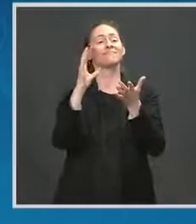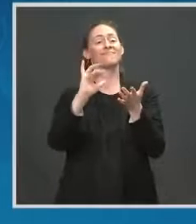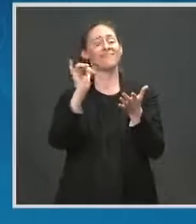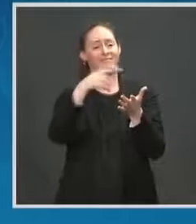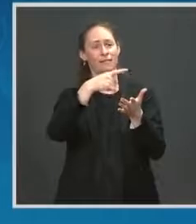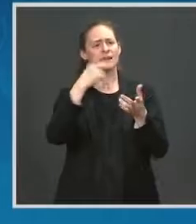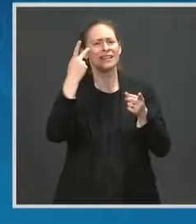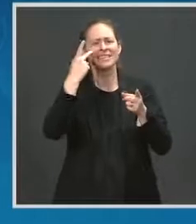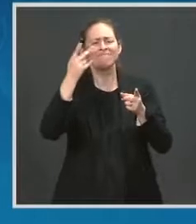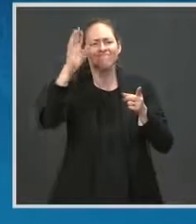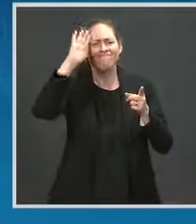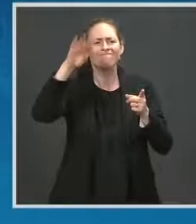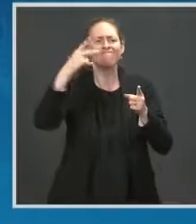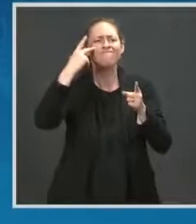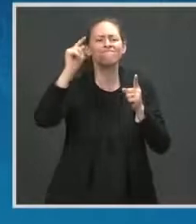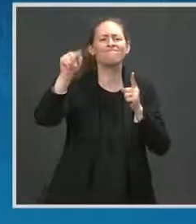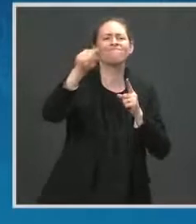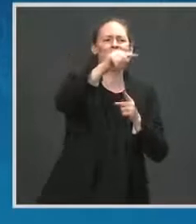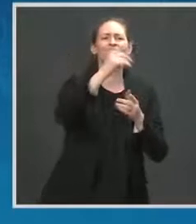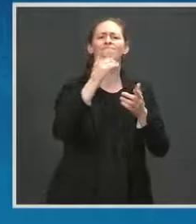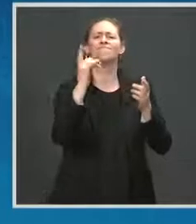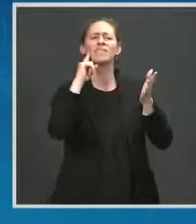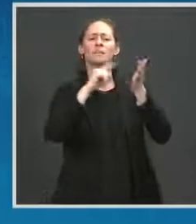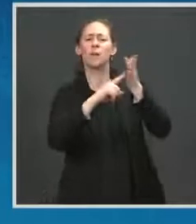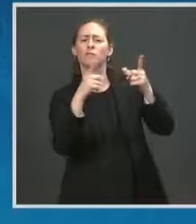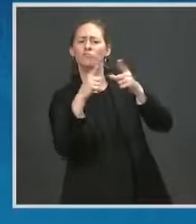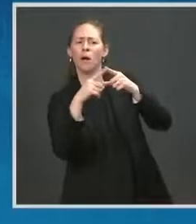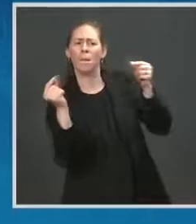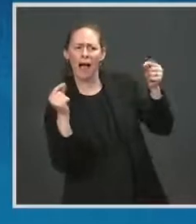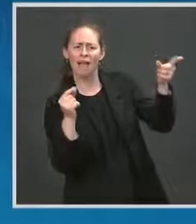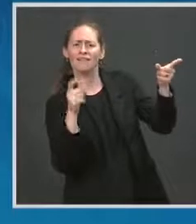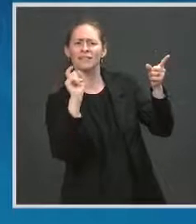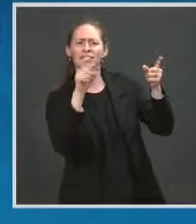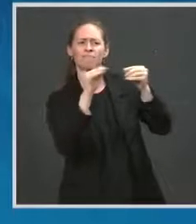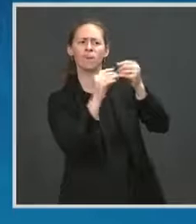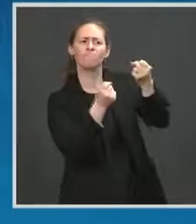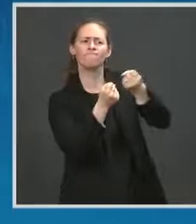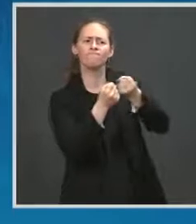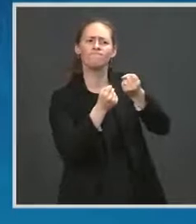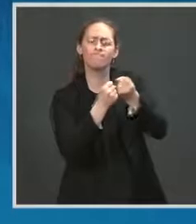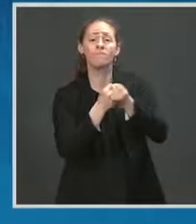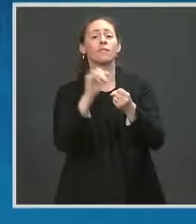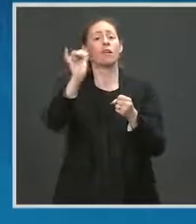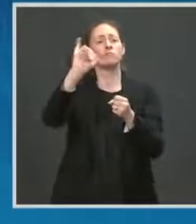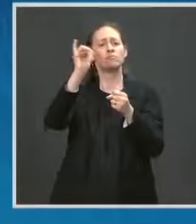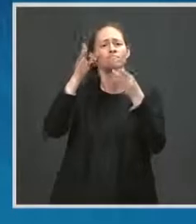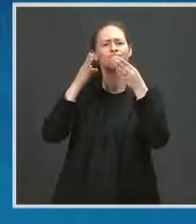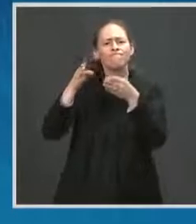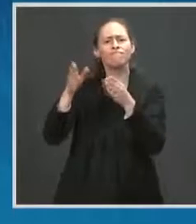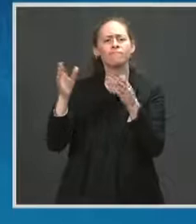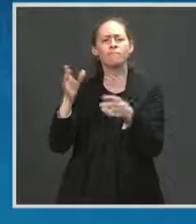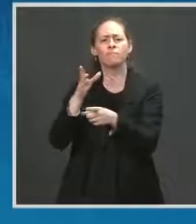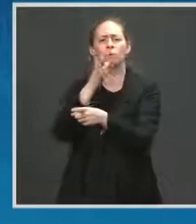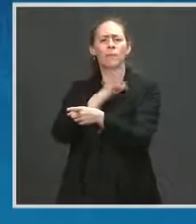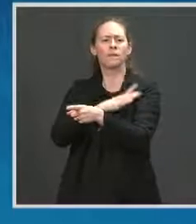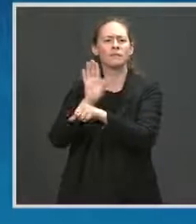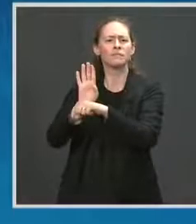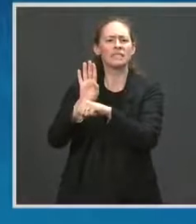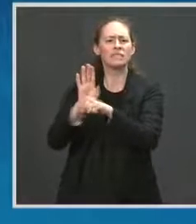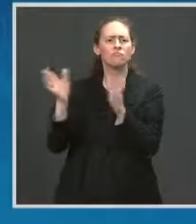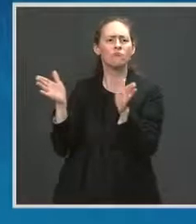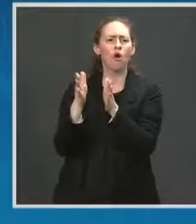by supporting women and small businesses and American workers who have been impacted and struggled as a result of the